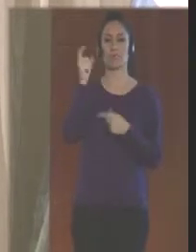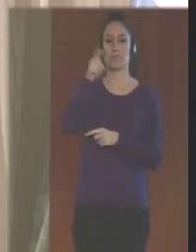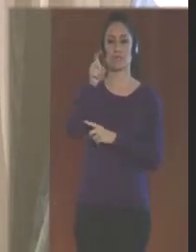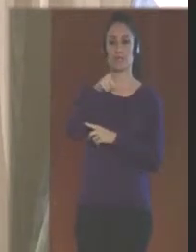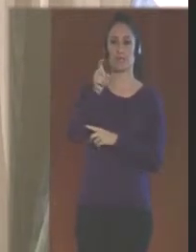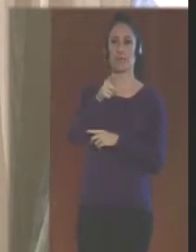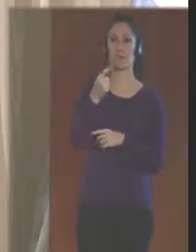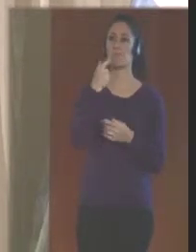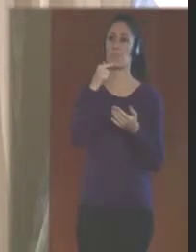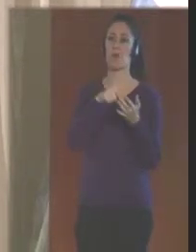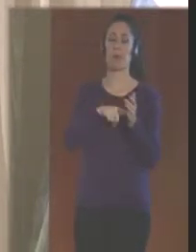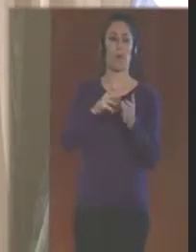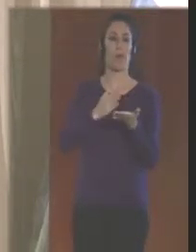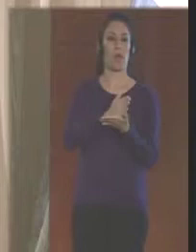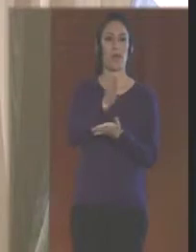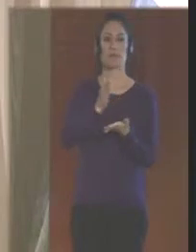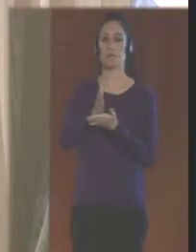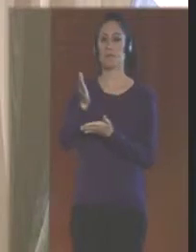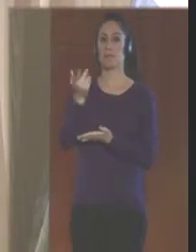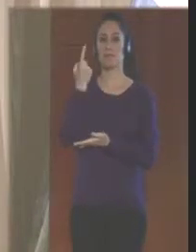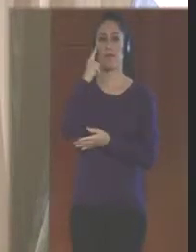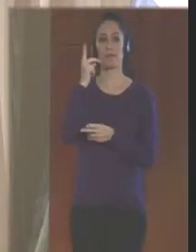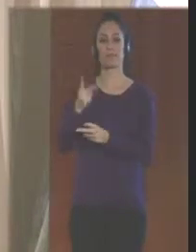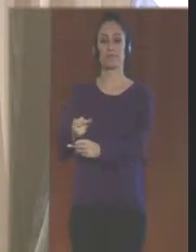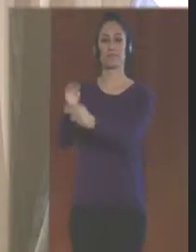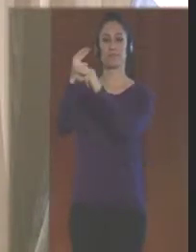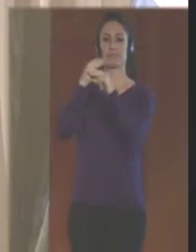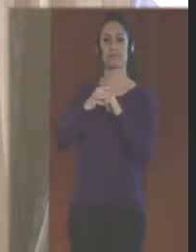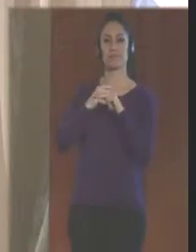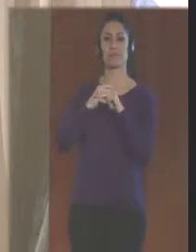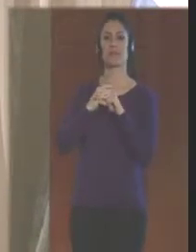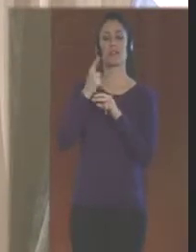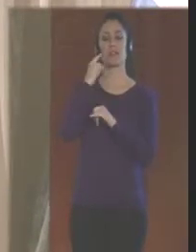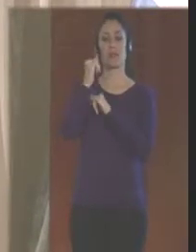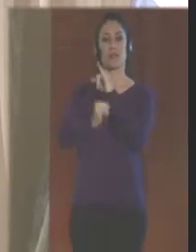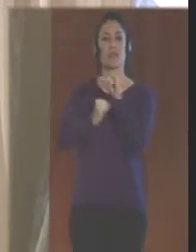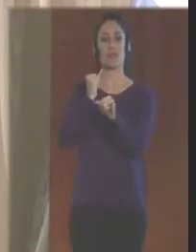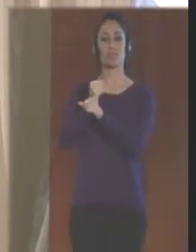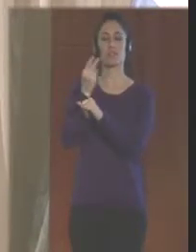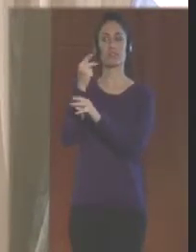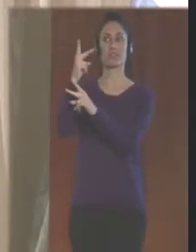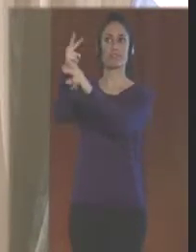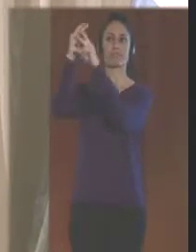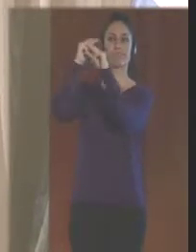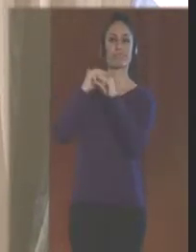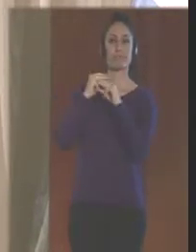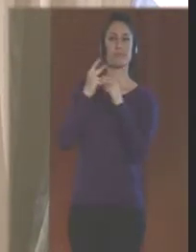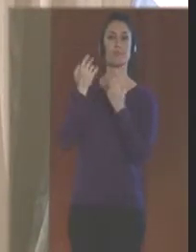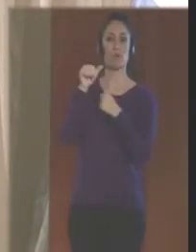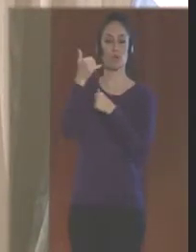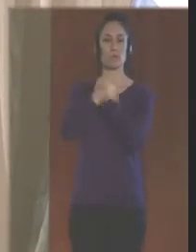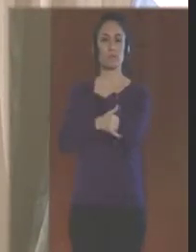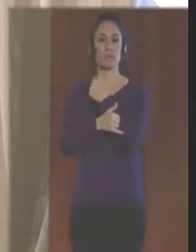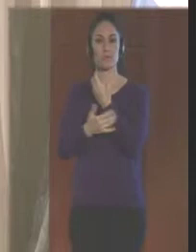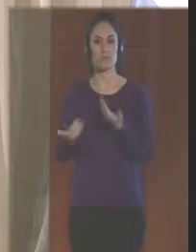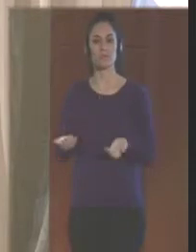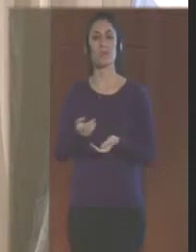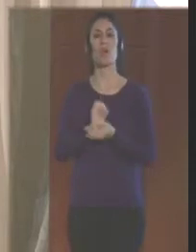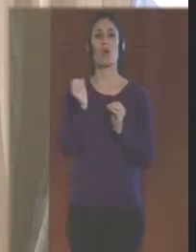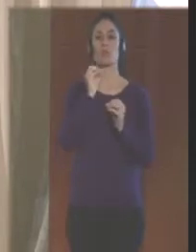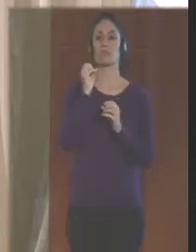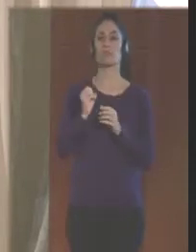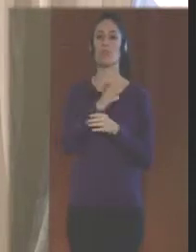the preparation of project proposals, and through bilateral and multilateral